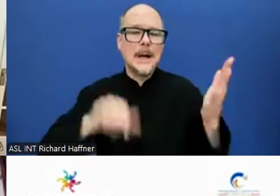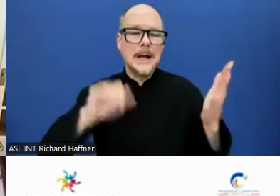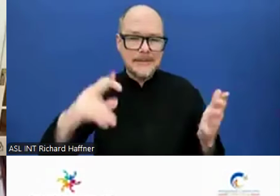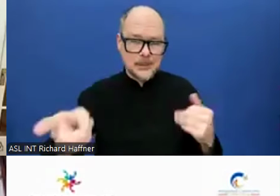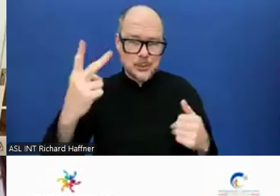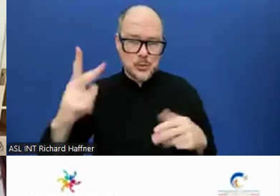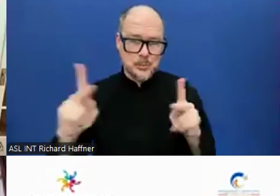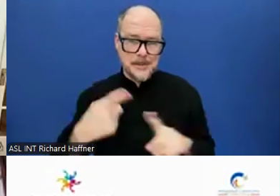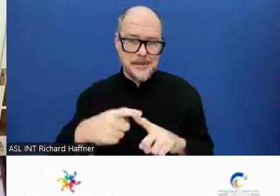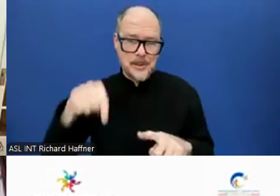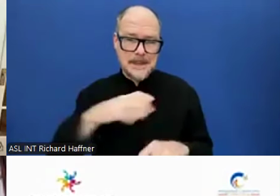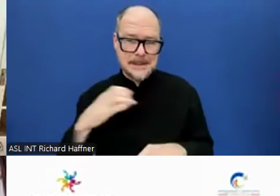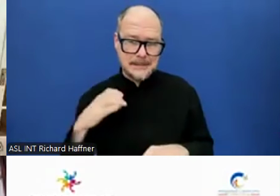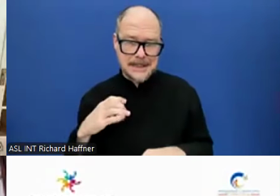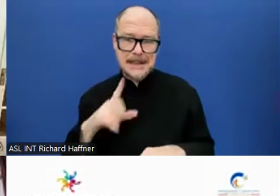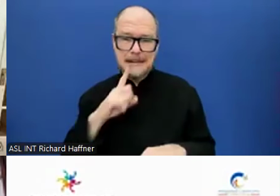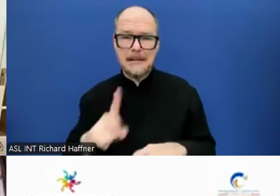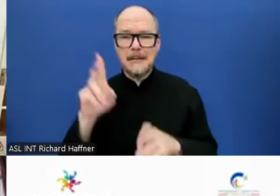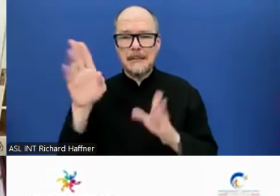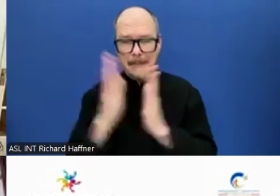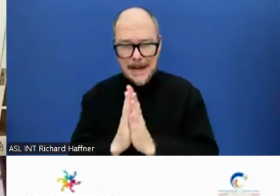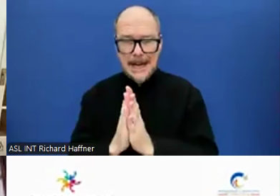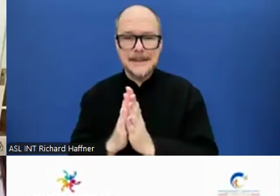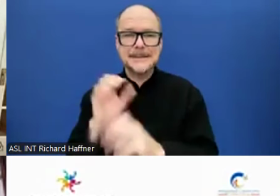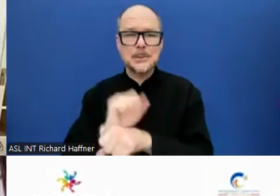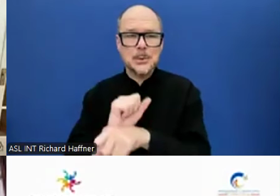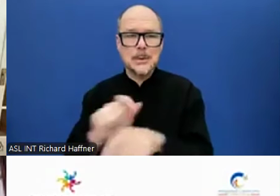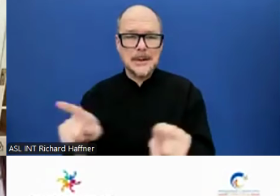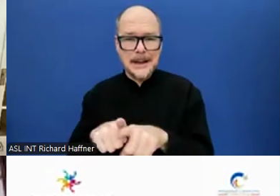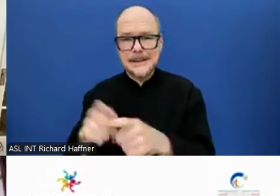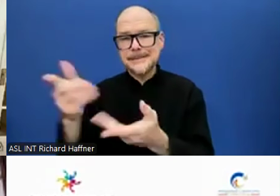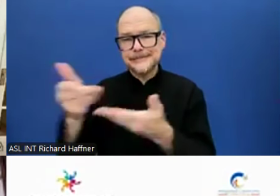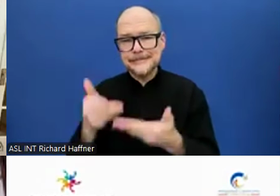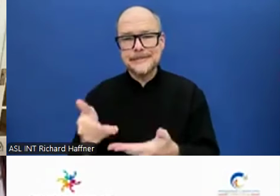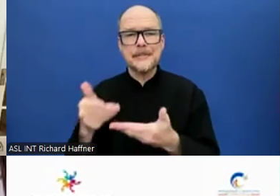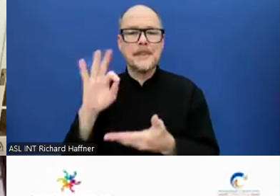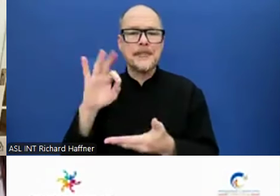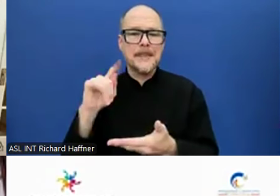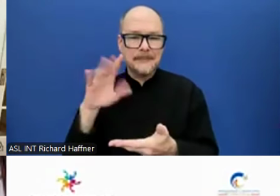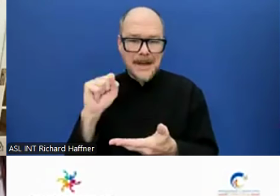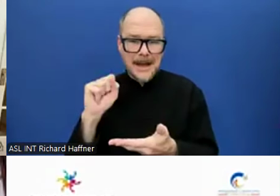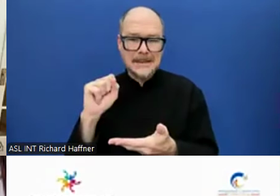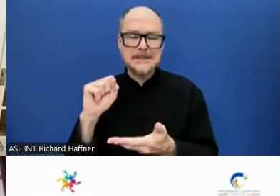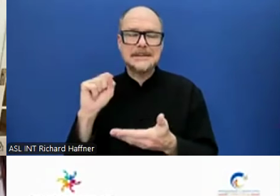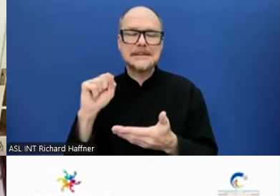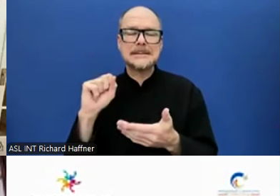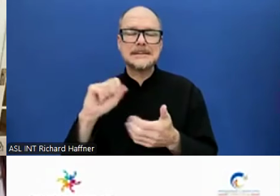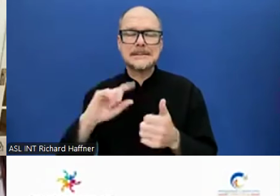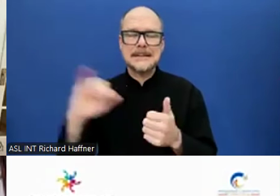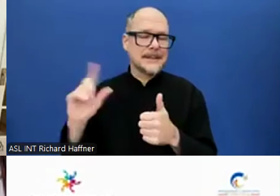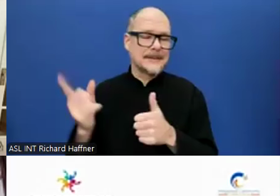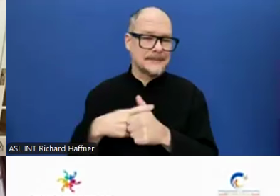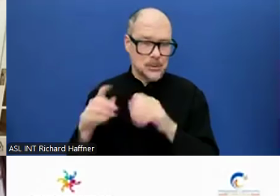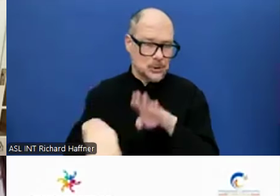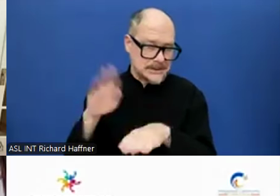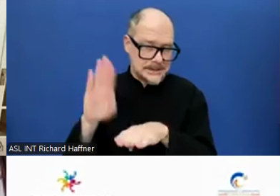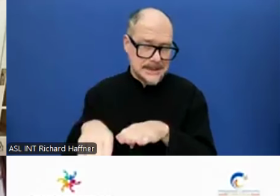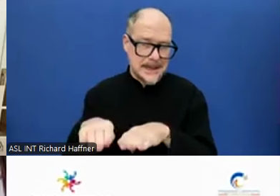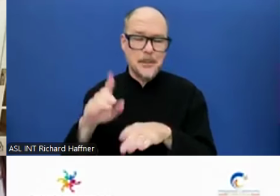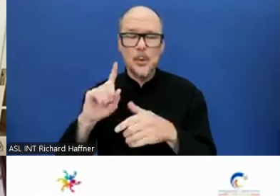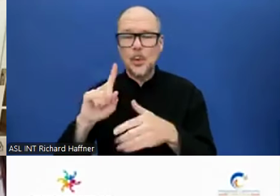this committee who were asked to bring back, again, the facts at this point as the first step, facts, in statute and